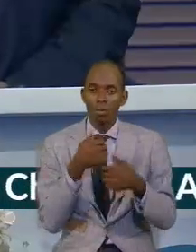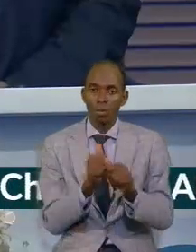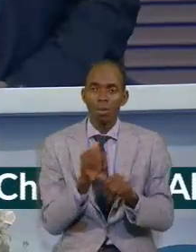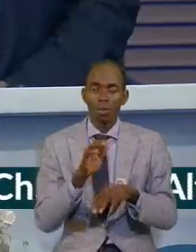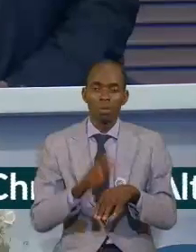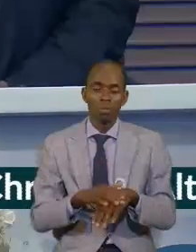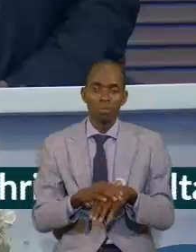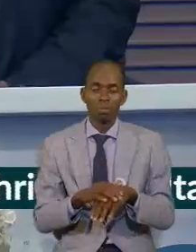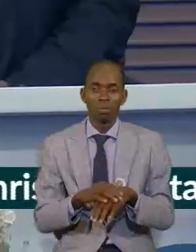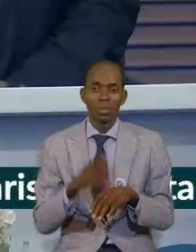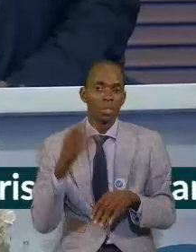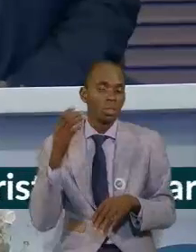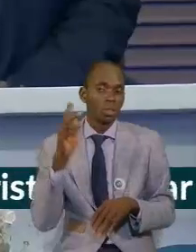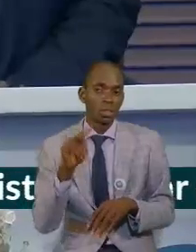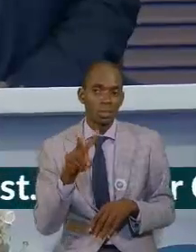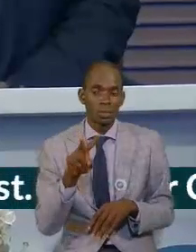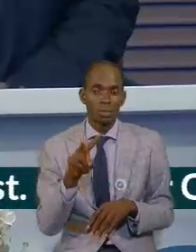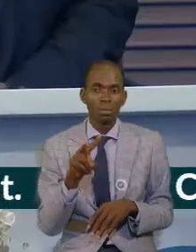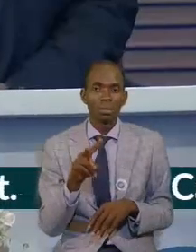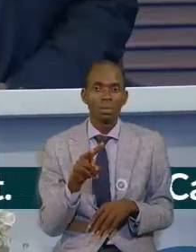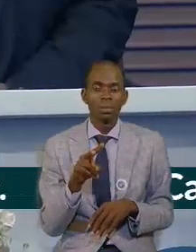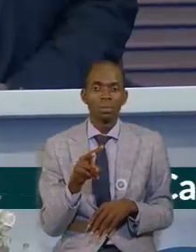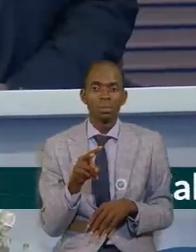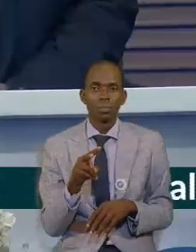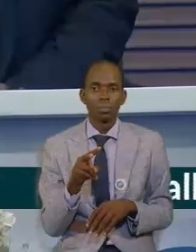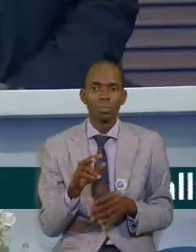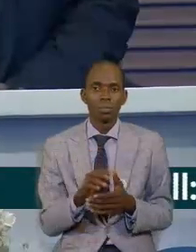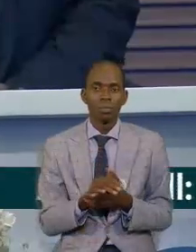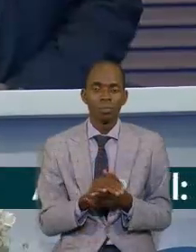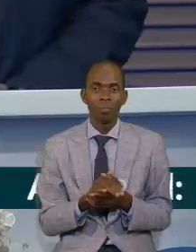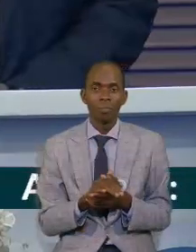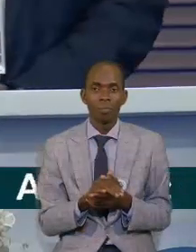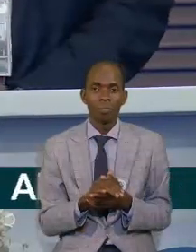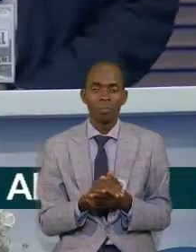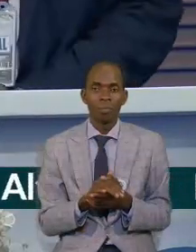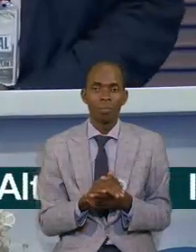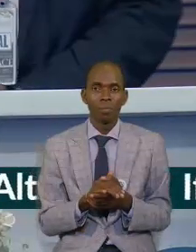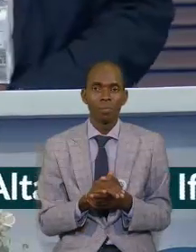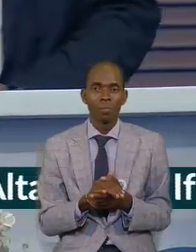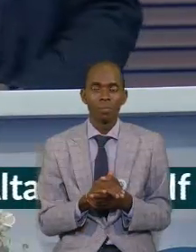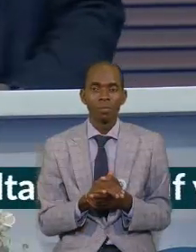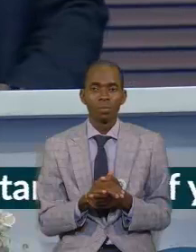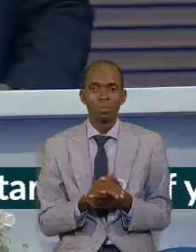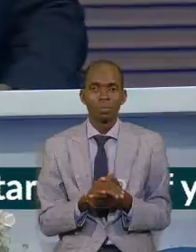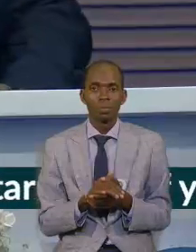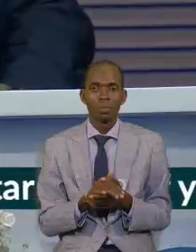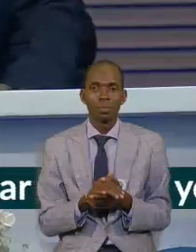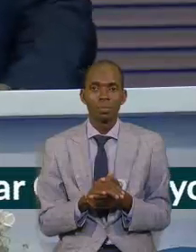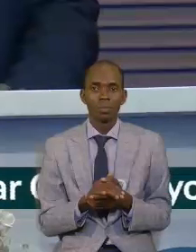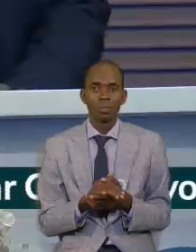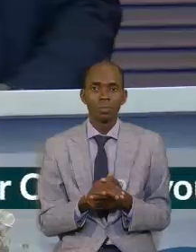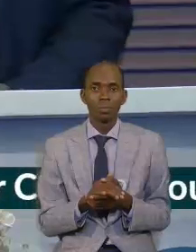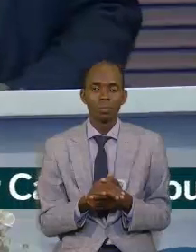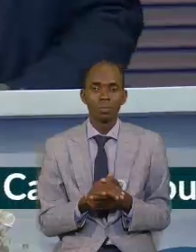television. Faites-nous parvenir des informations que sur notre numéro